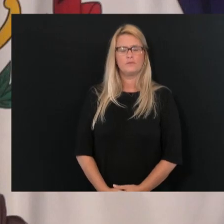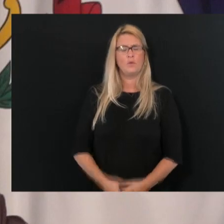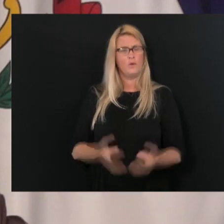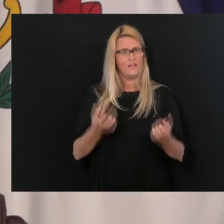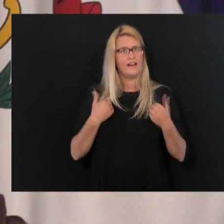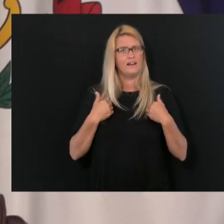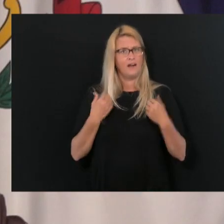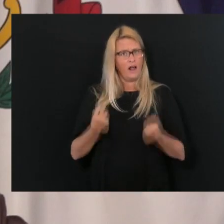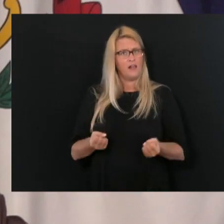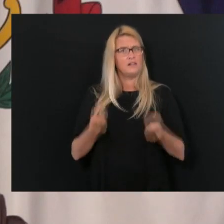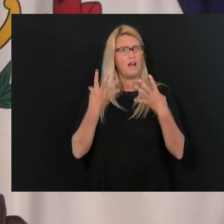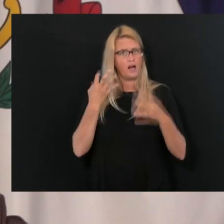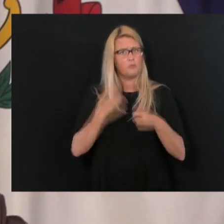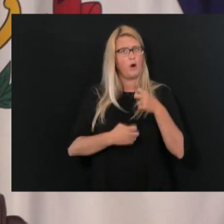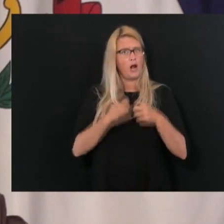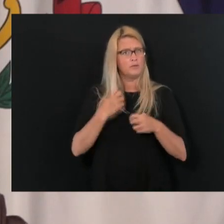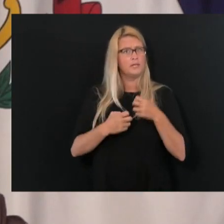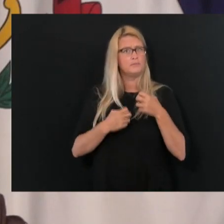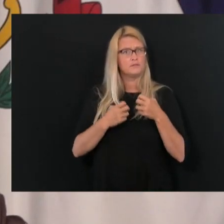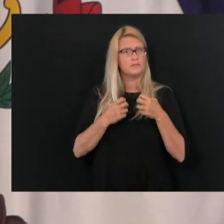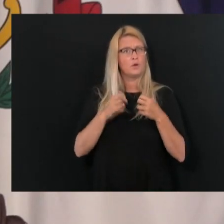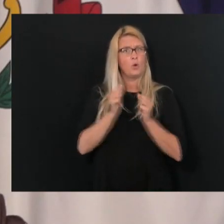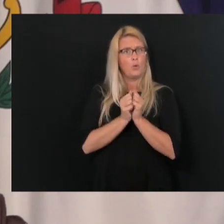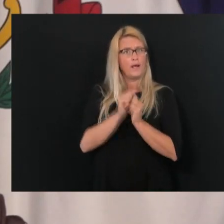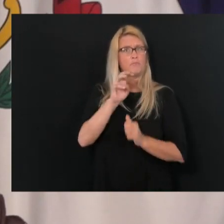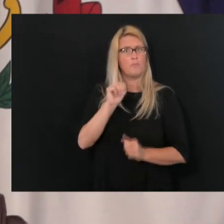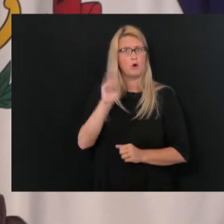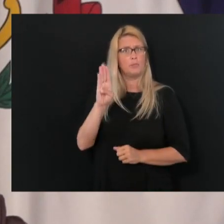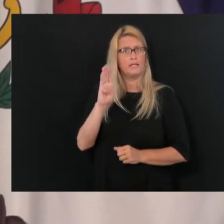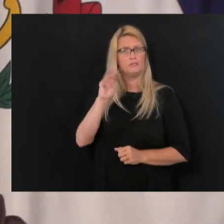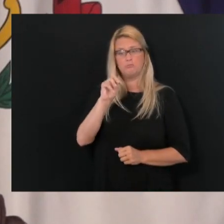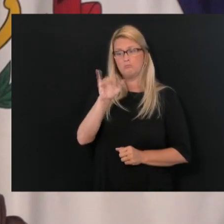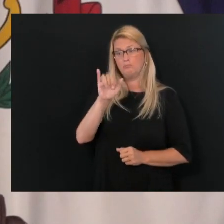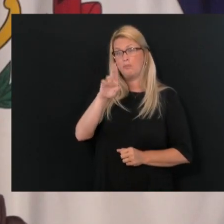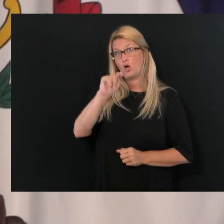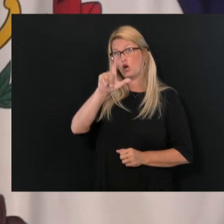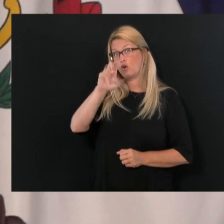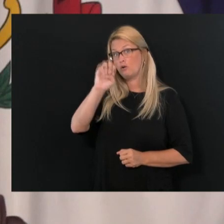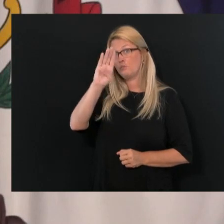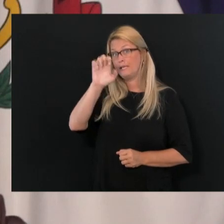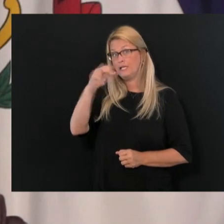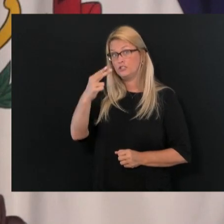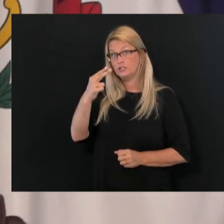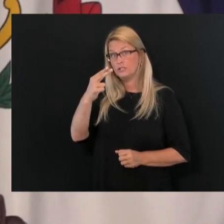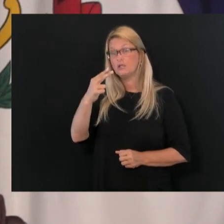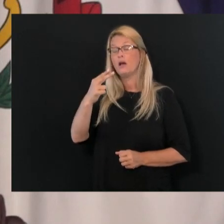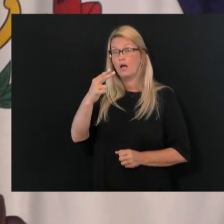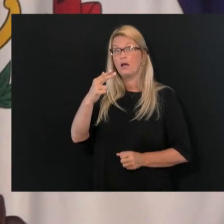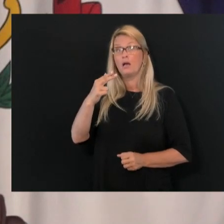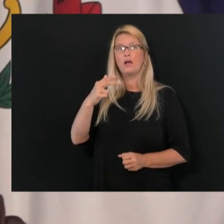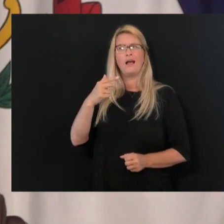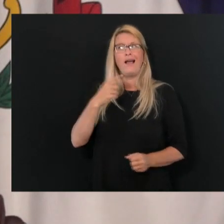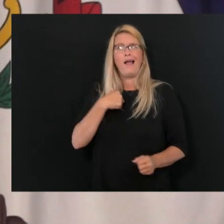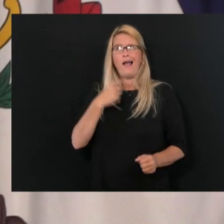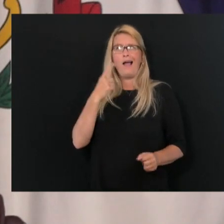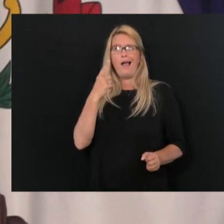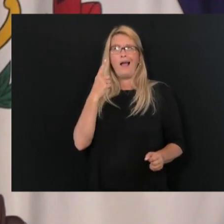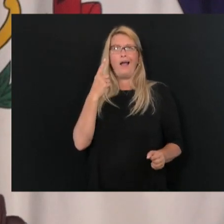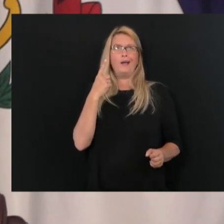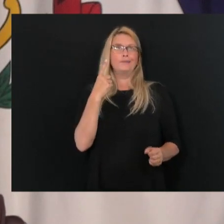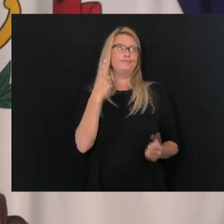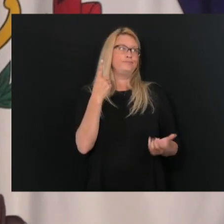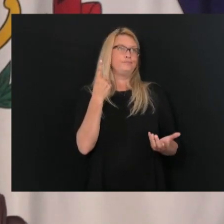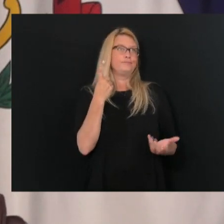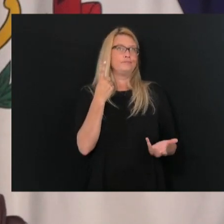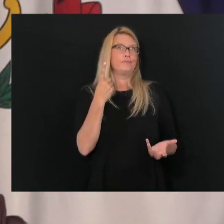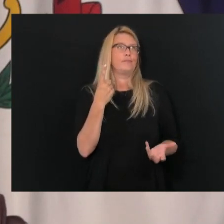out of Myrtle Beach. Now, we all know and love Myrtle Beach, you know, and I can't probably think of hardly any